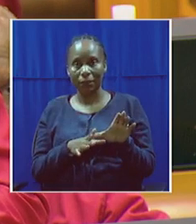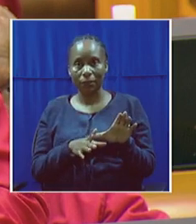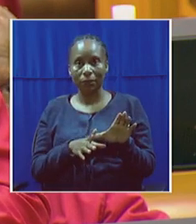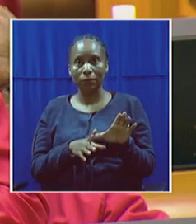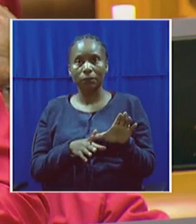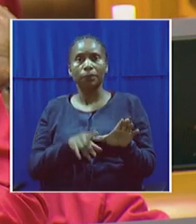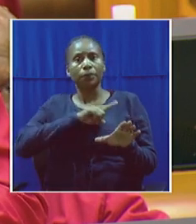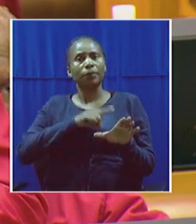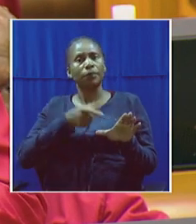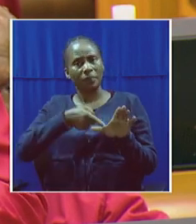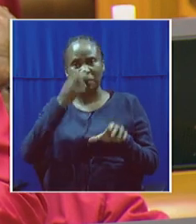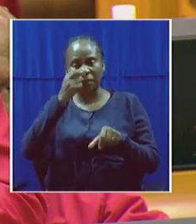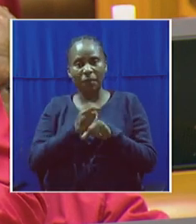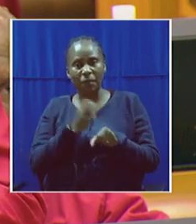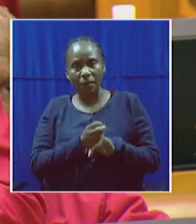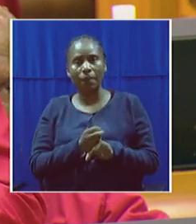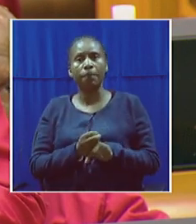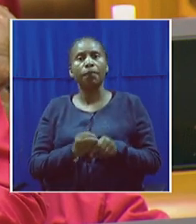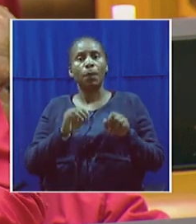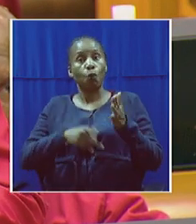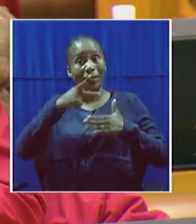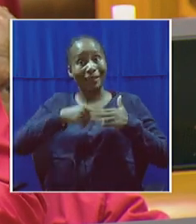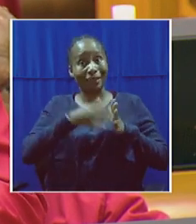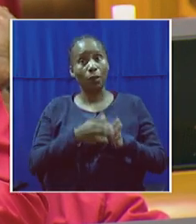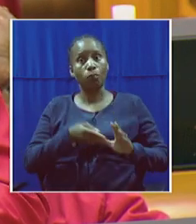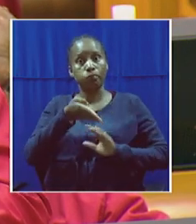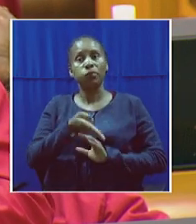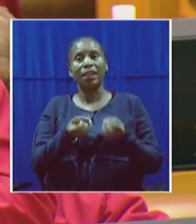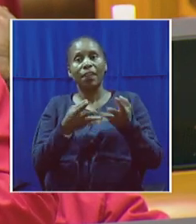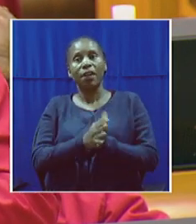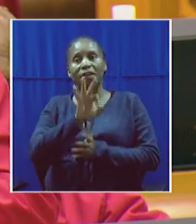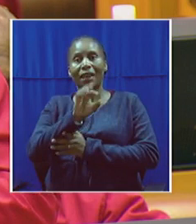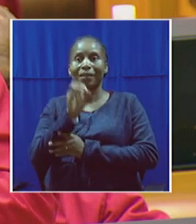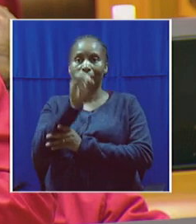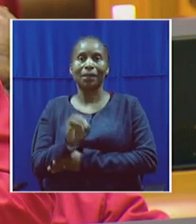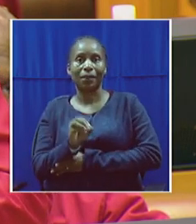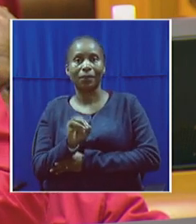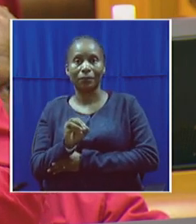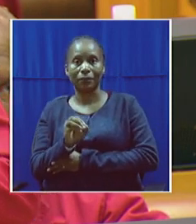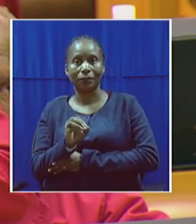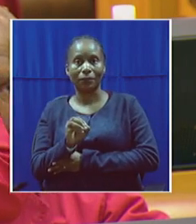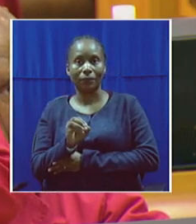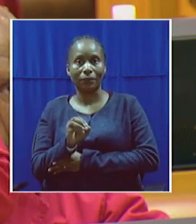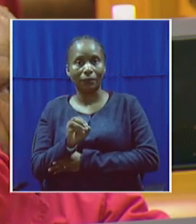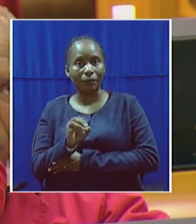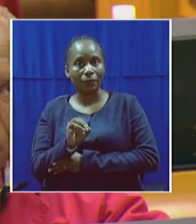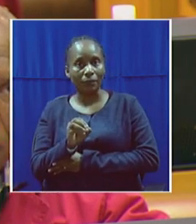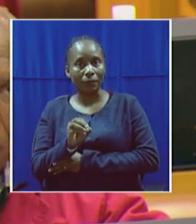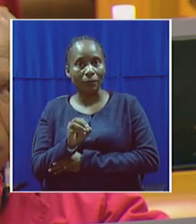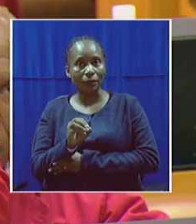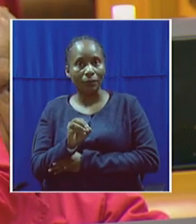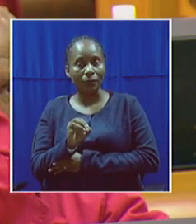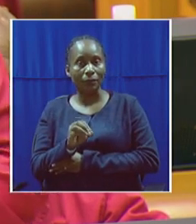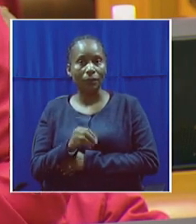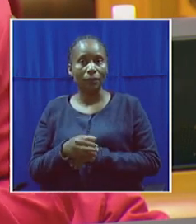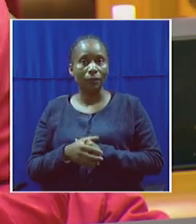petroleum projects the state should have free carry shares of 30% and being a sellout and just buing to what the bu